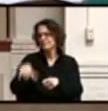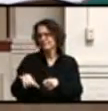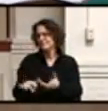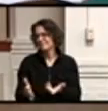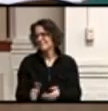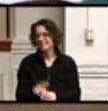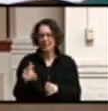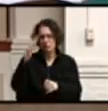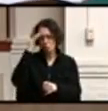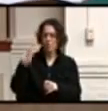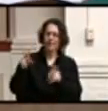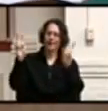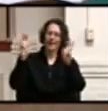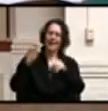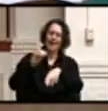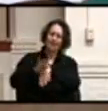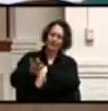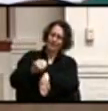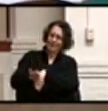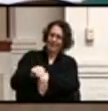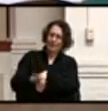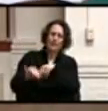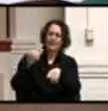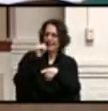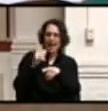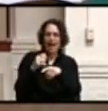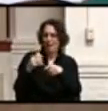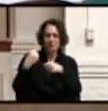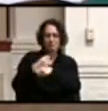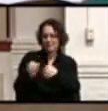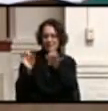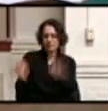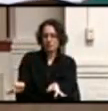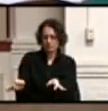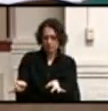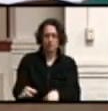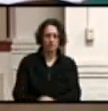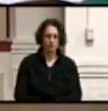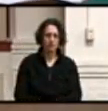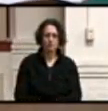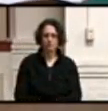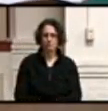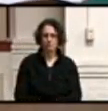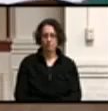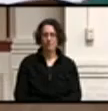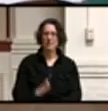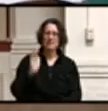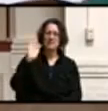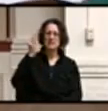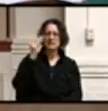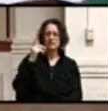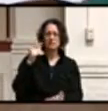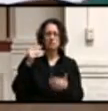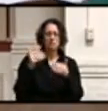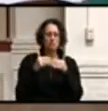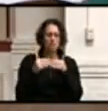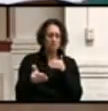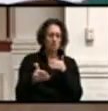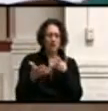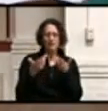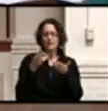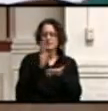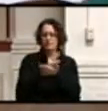so I anticipate, based on what I've heard, that sometime in the next 6 to 10 weeks, we'll be hearing from you with much